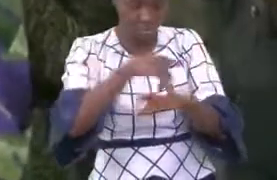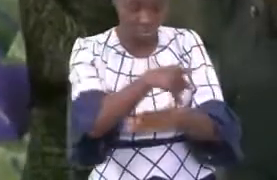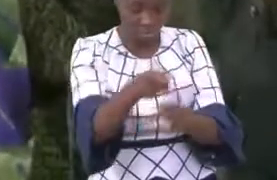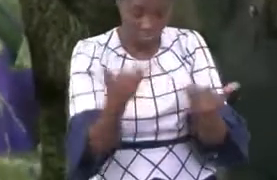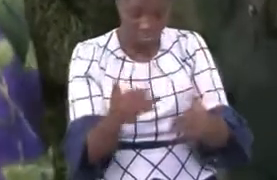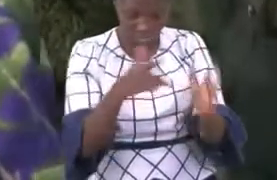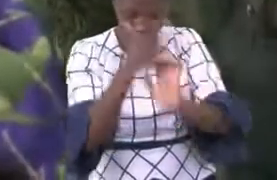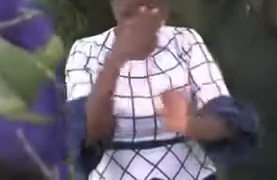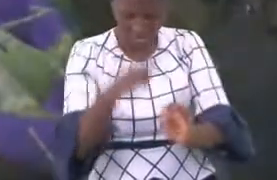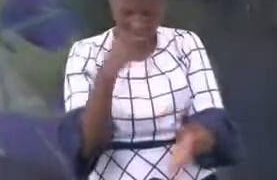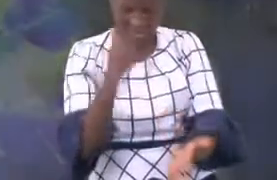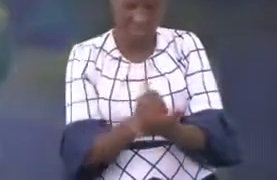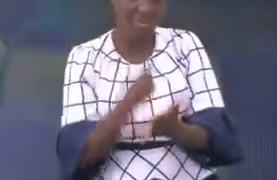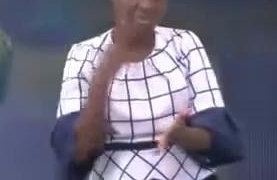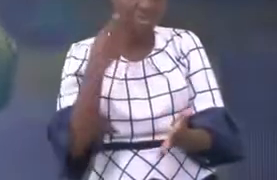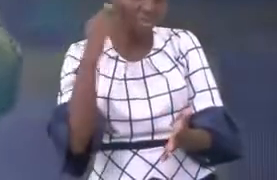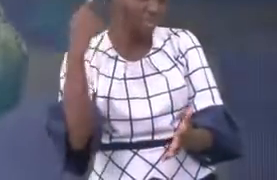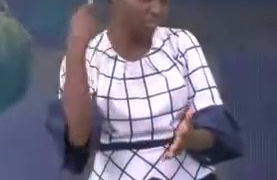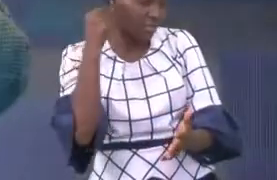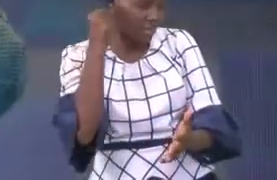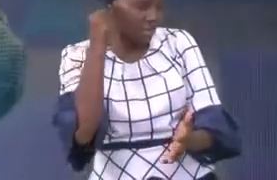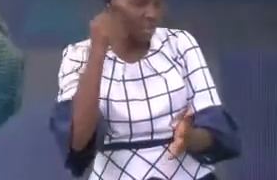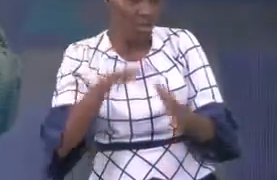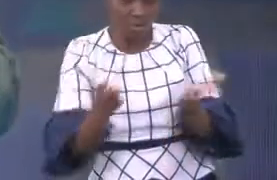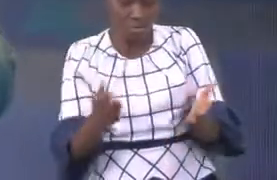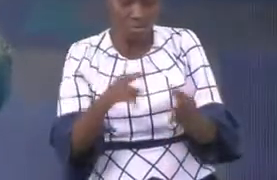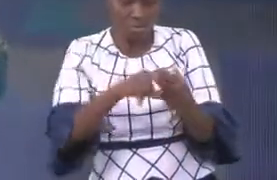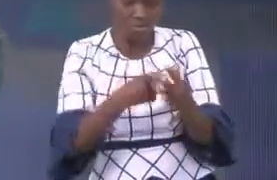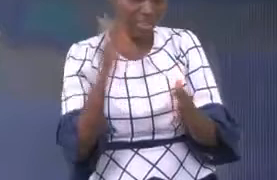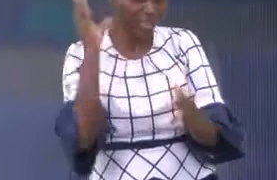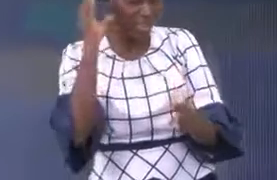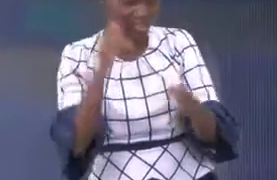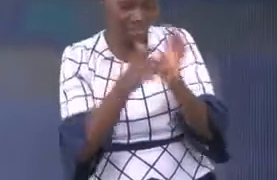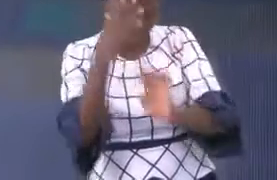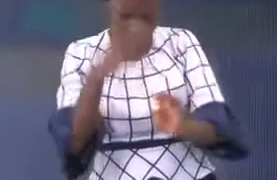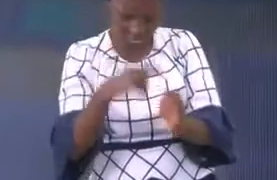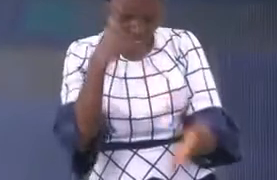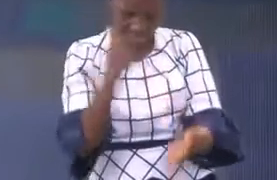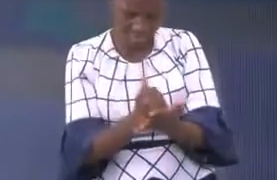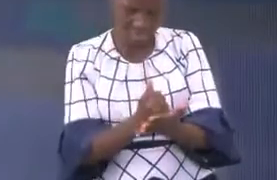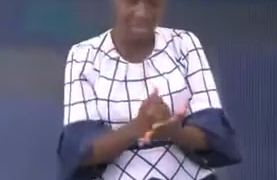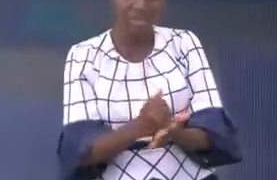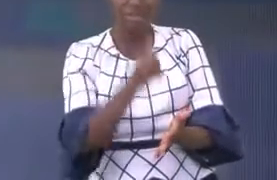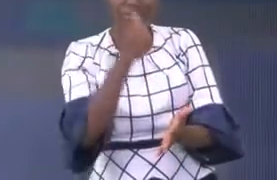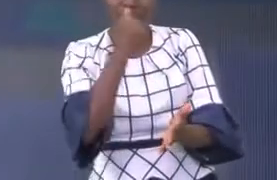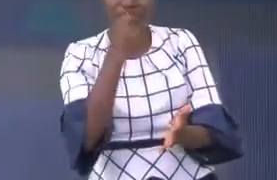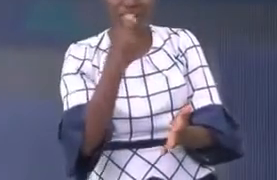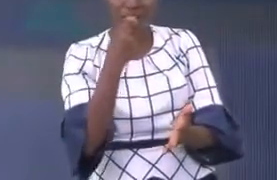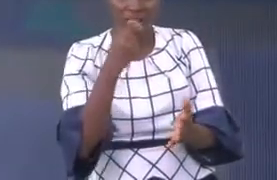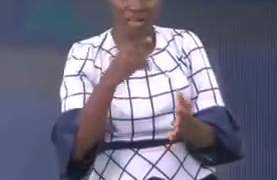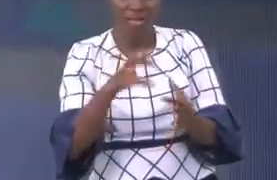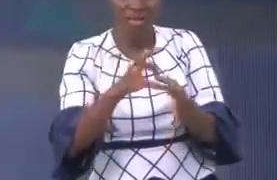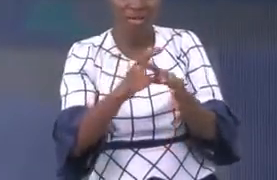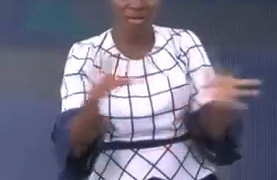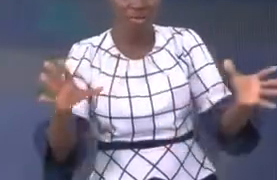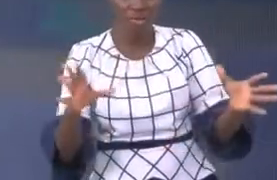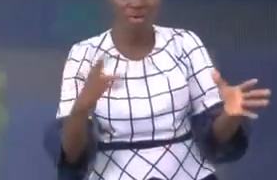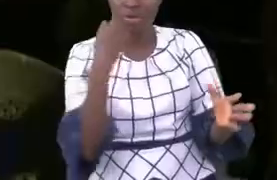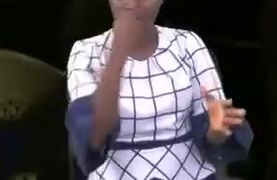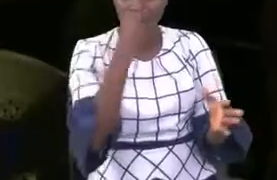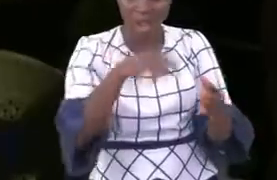in Jesus' name. Dumb tongues, be loose and speak out well in Jesus'